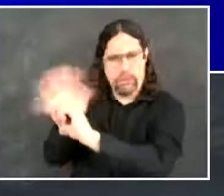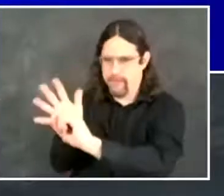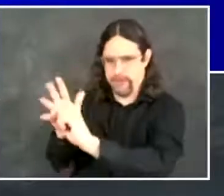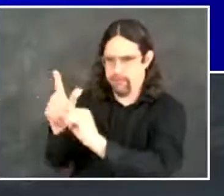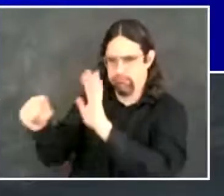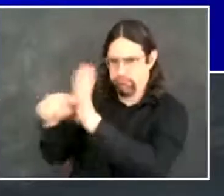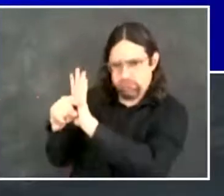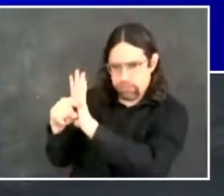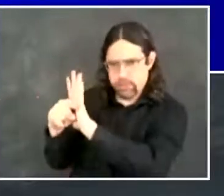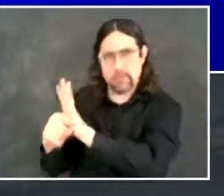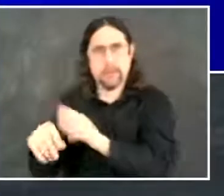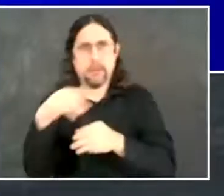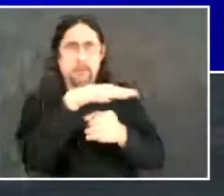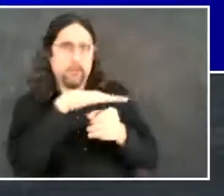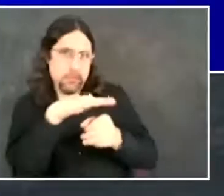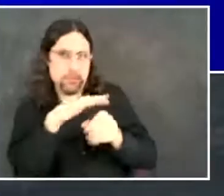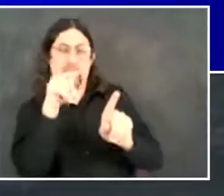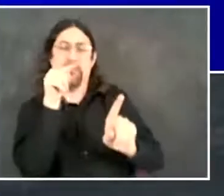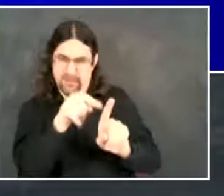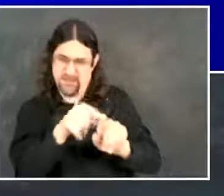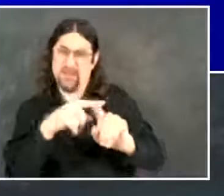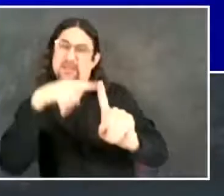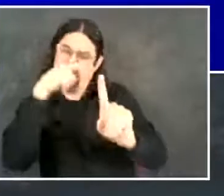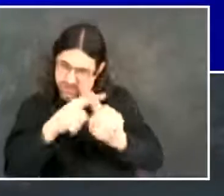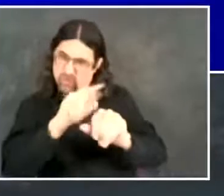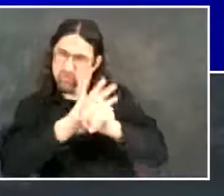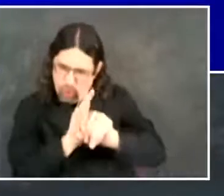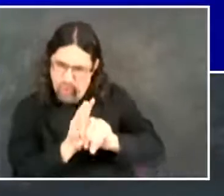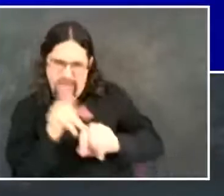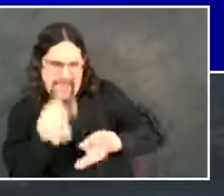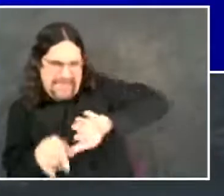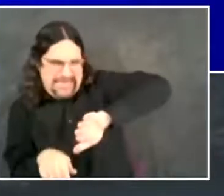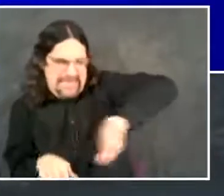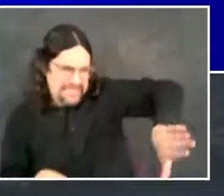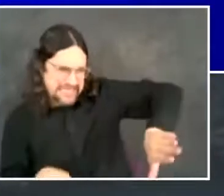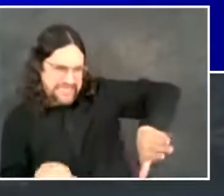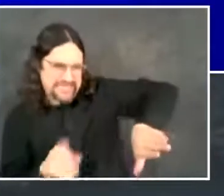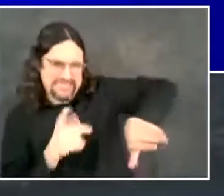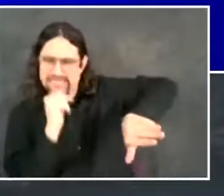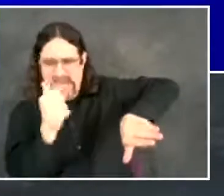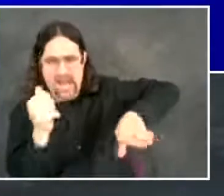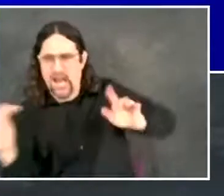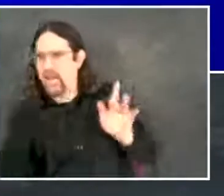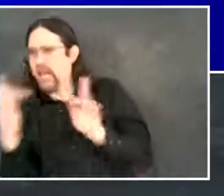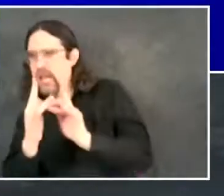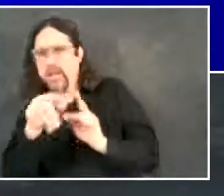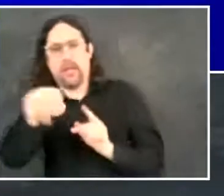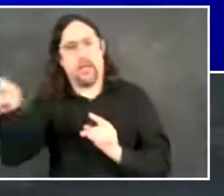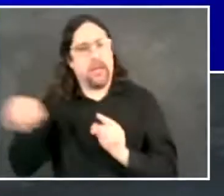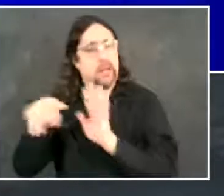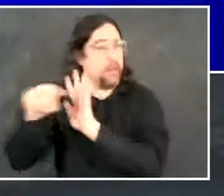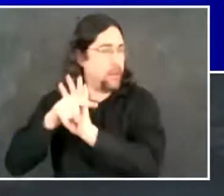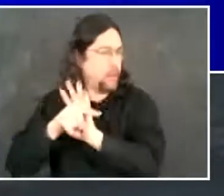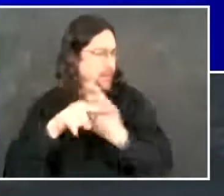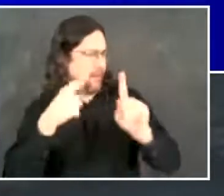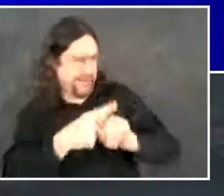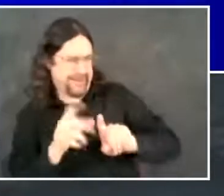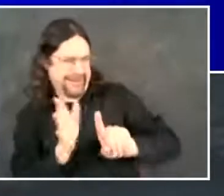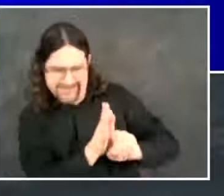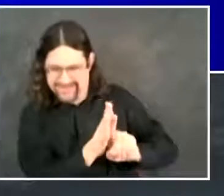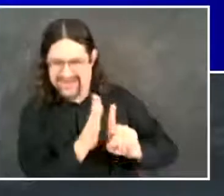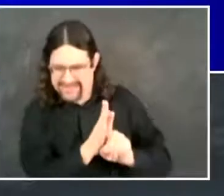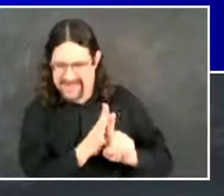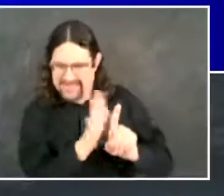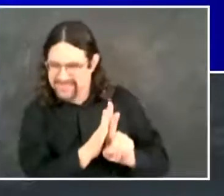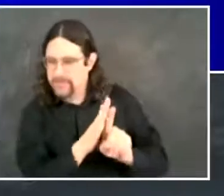have more to go, and we absolutely need that federal role. We're making real progress in terms of building up a tracing apparatus, real progress in terms of building up